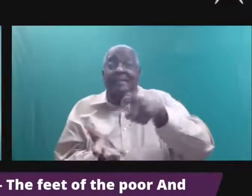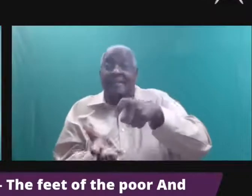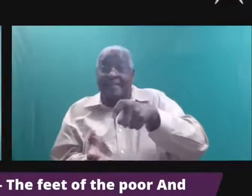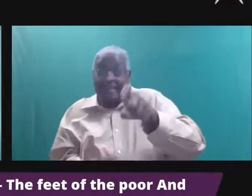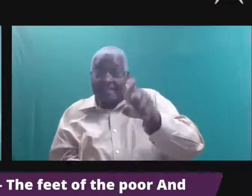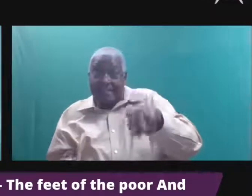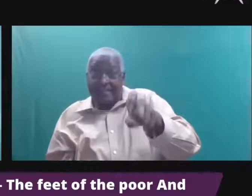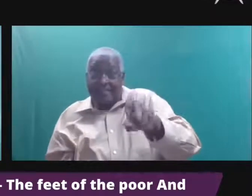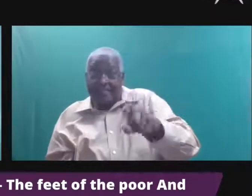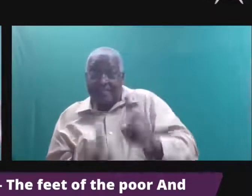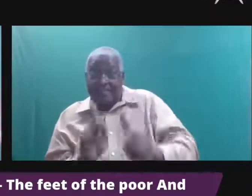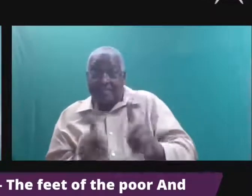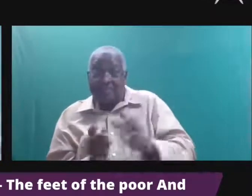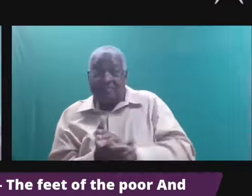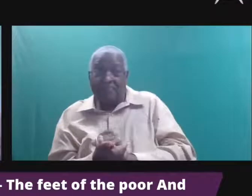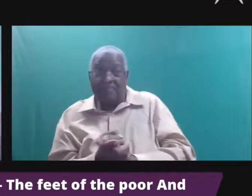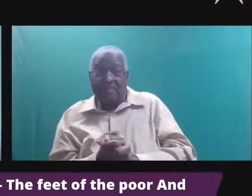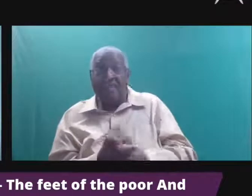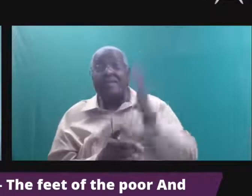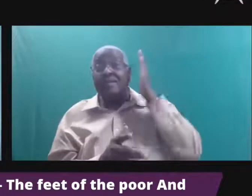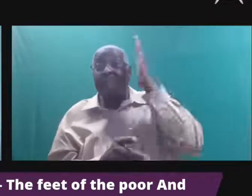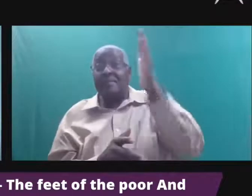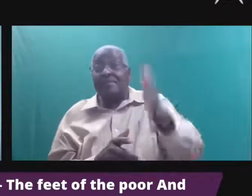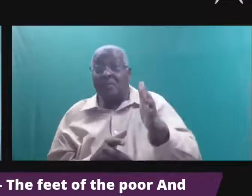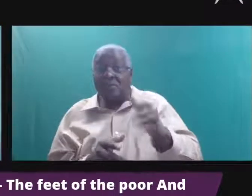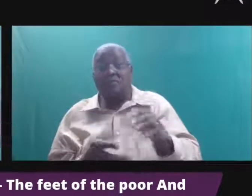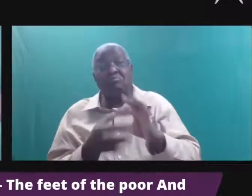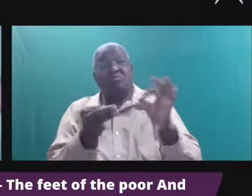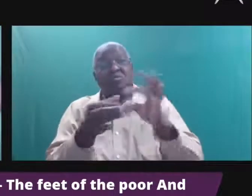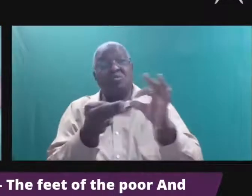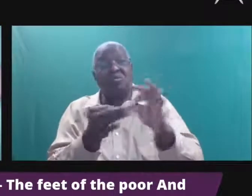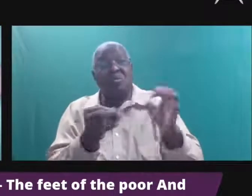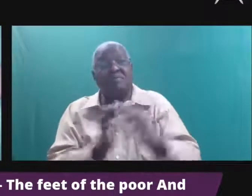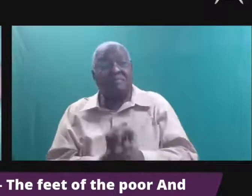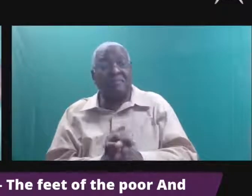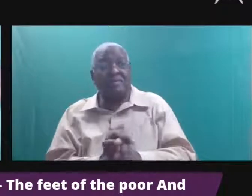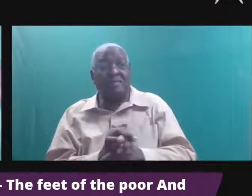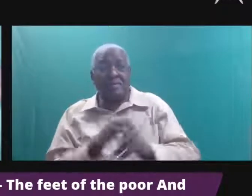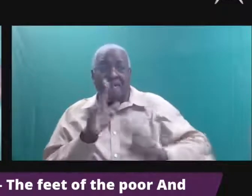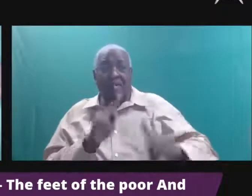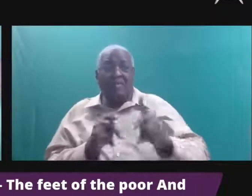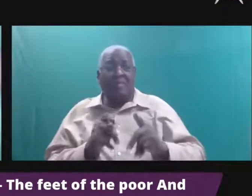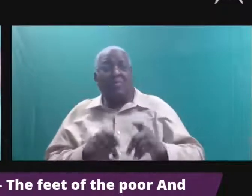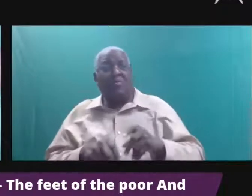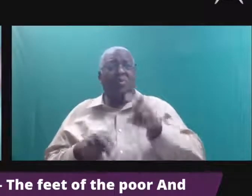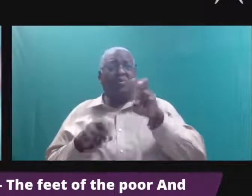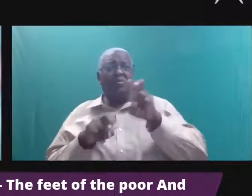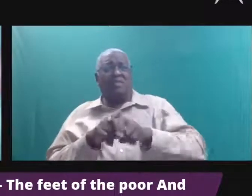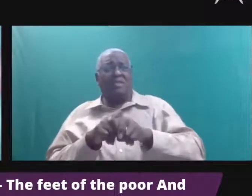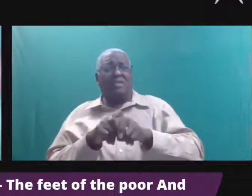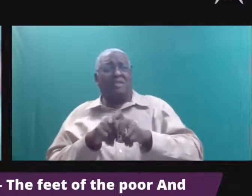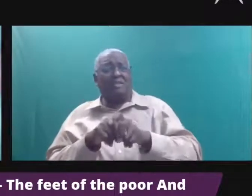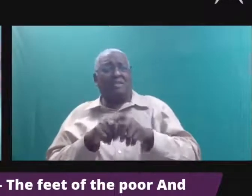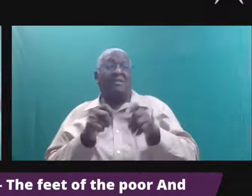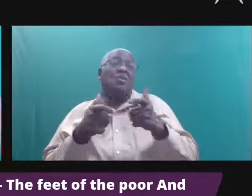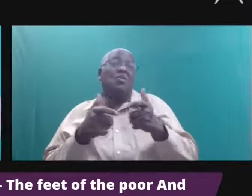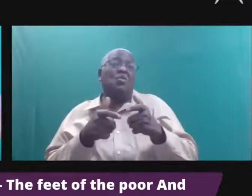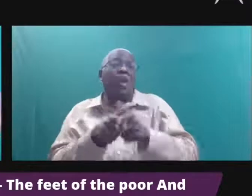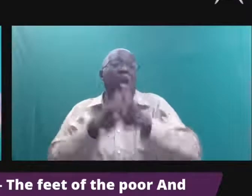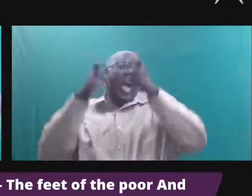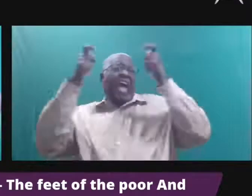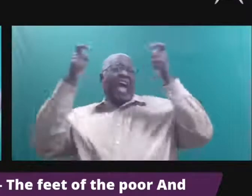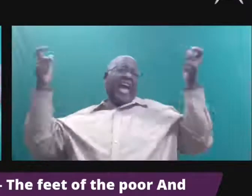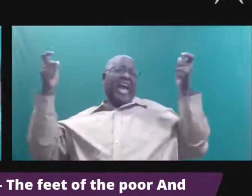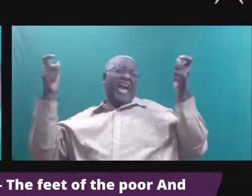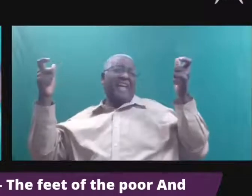Remember, this is future tense. So he's saying, listen, right now, there are those who sit on high who are trying to control